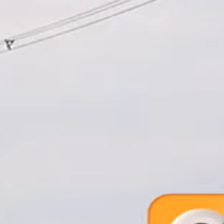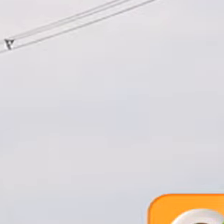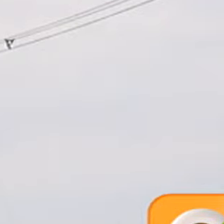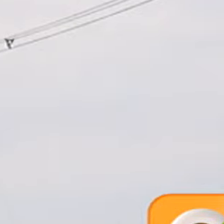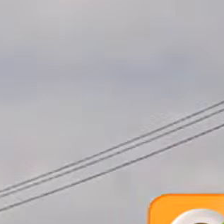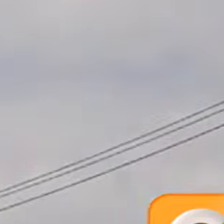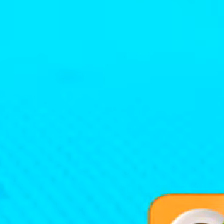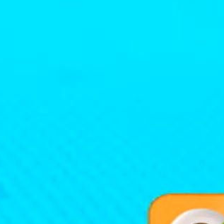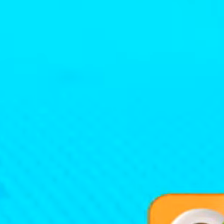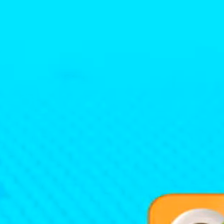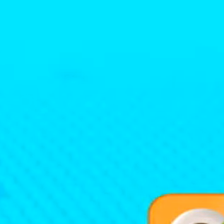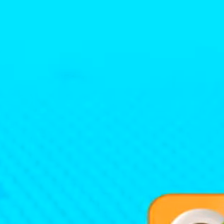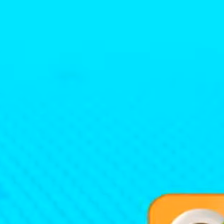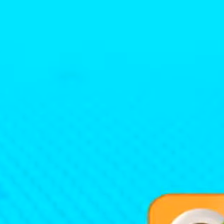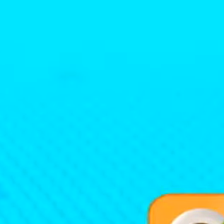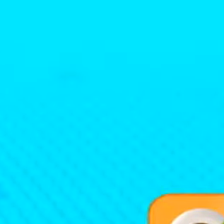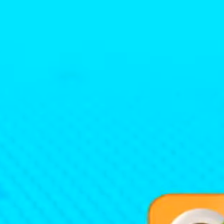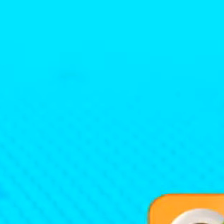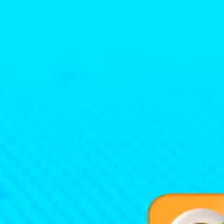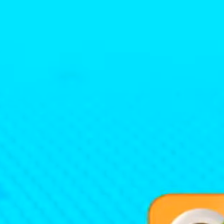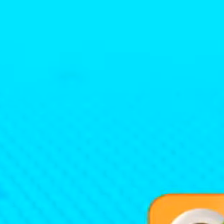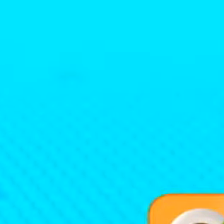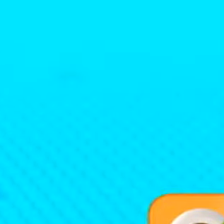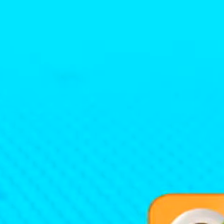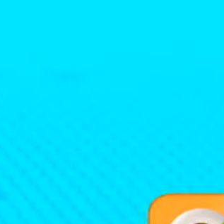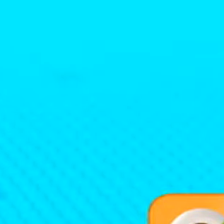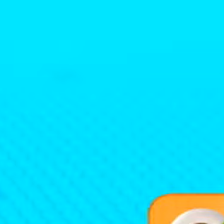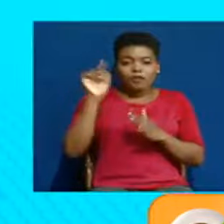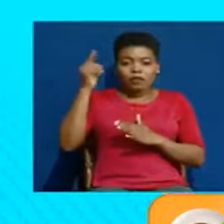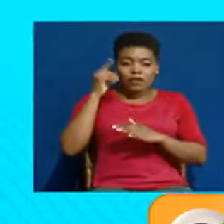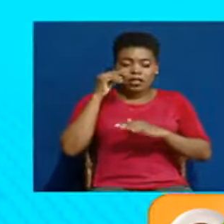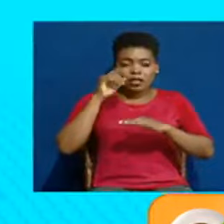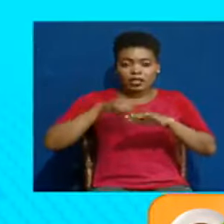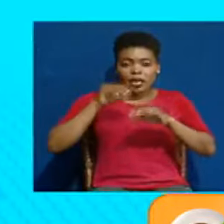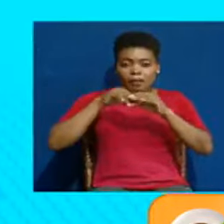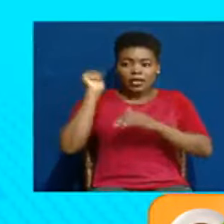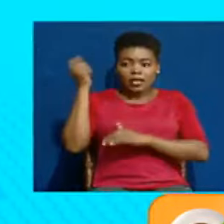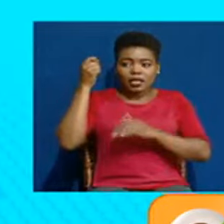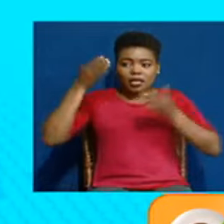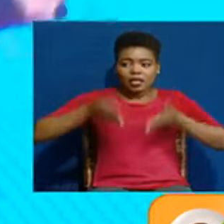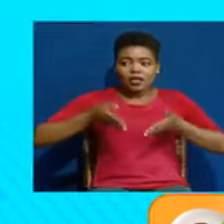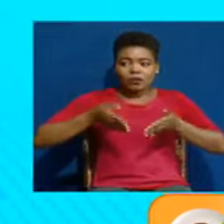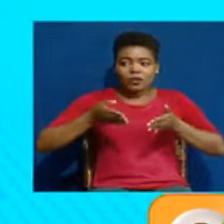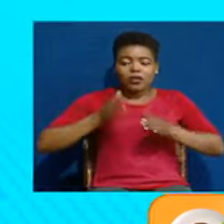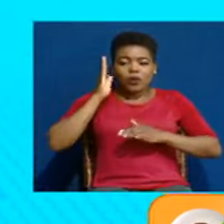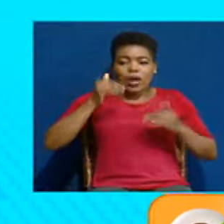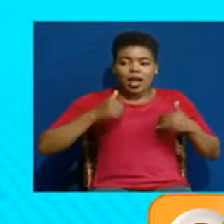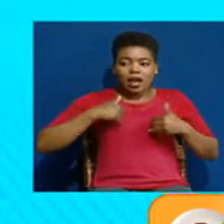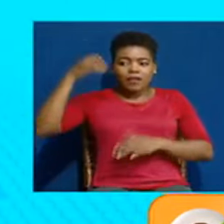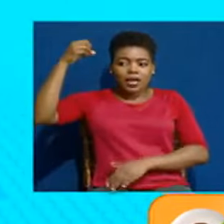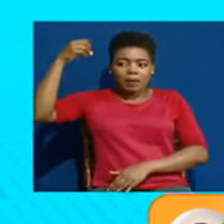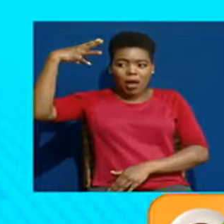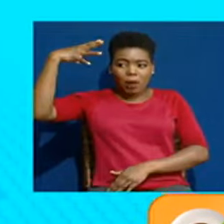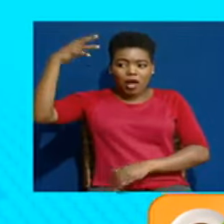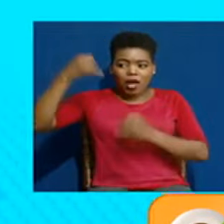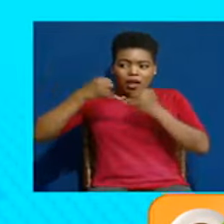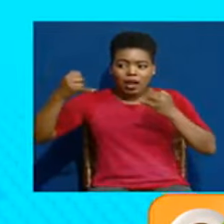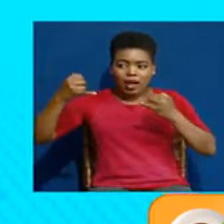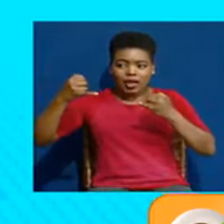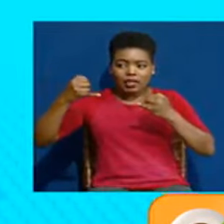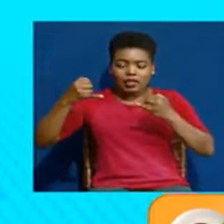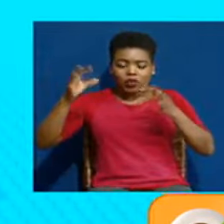30-year lease. I am very happy that for the first time in Kenya today, we will have a transmission line from here